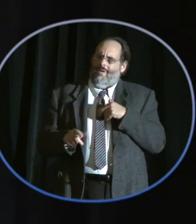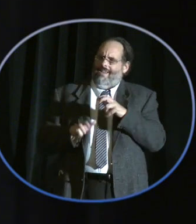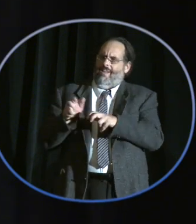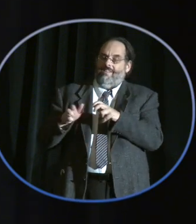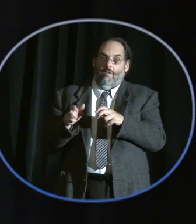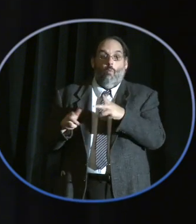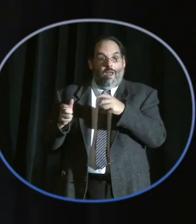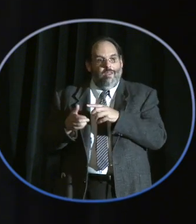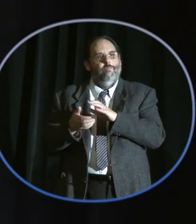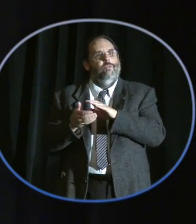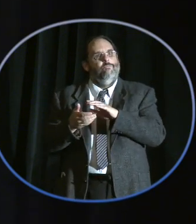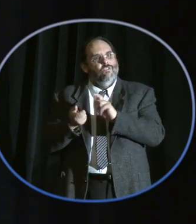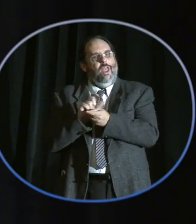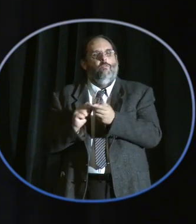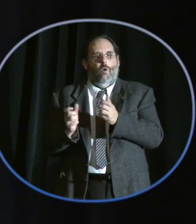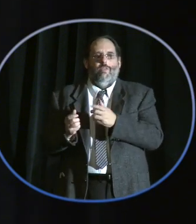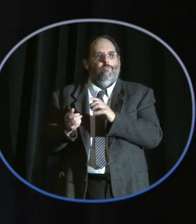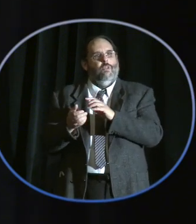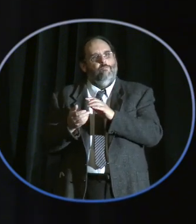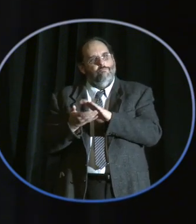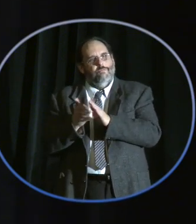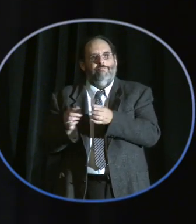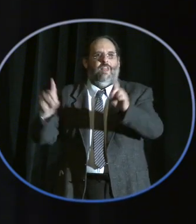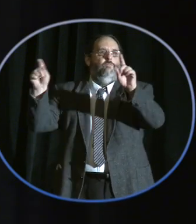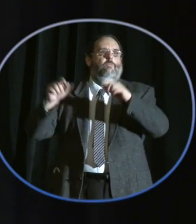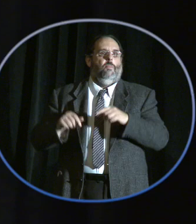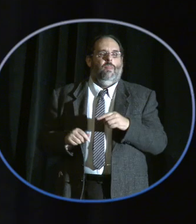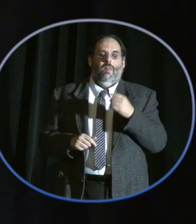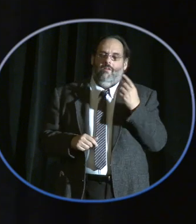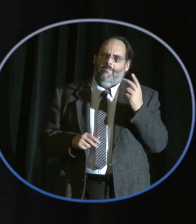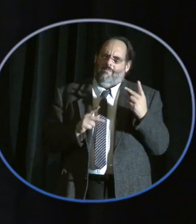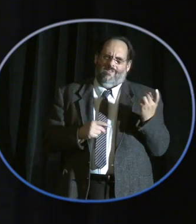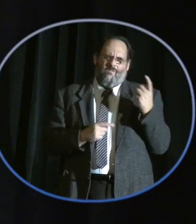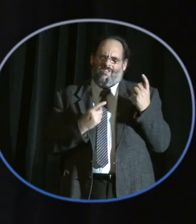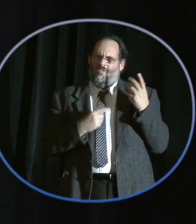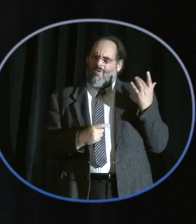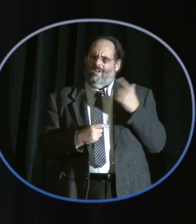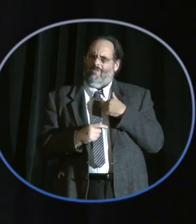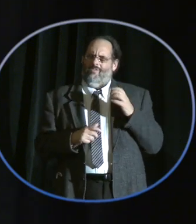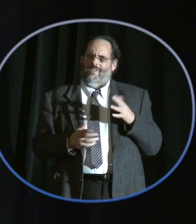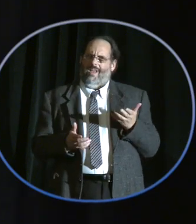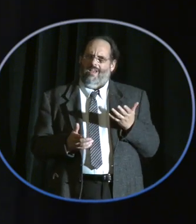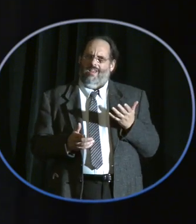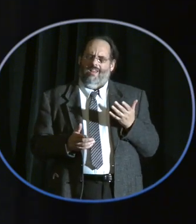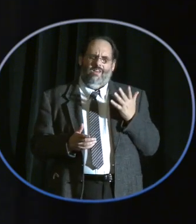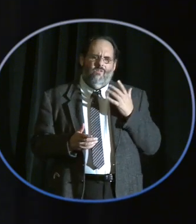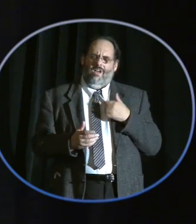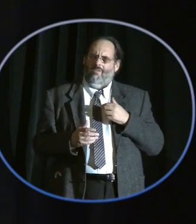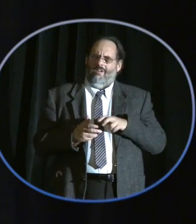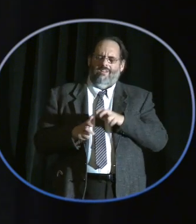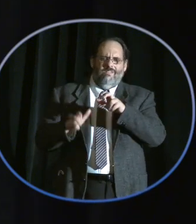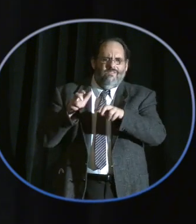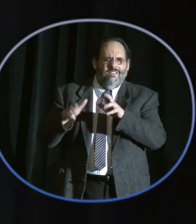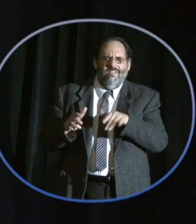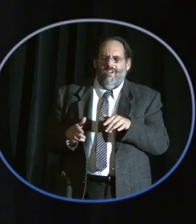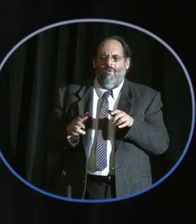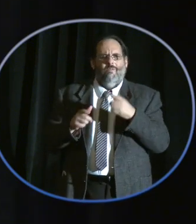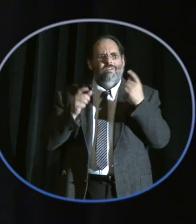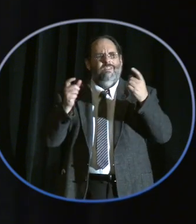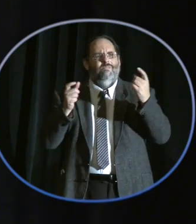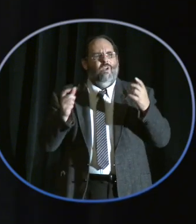that they can succeed? So anybody that you see that questions why we're going to be, Madam Vice President,